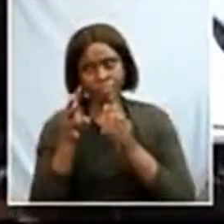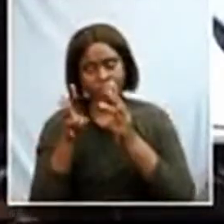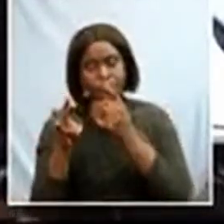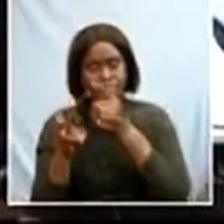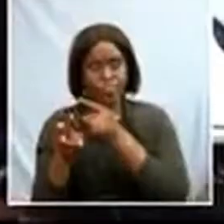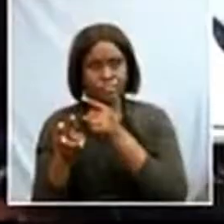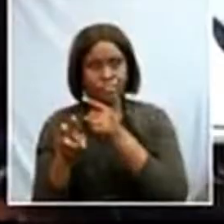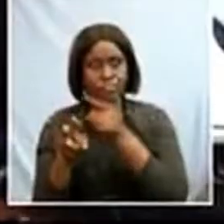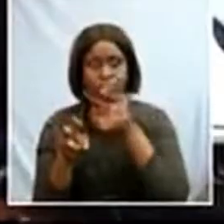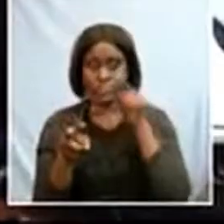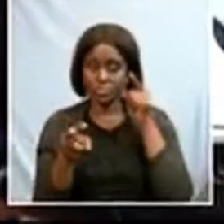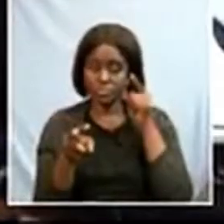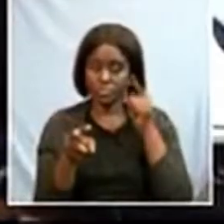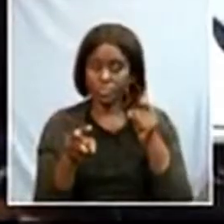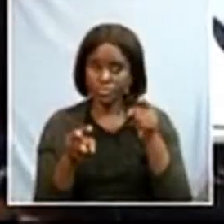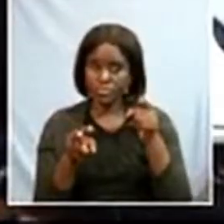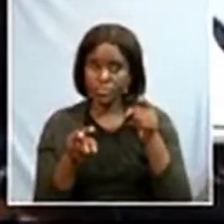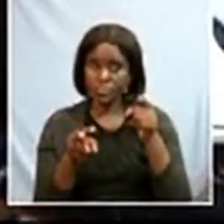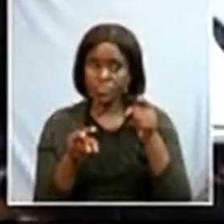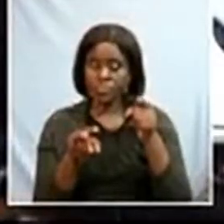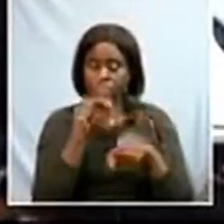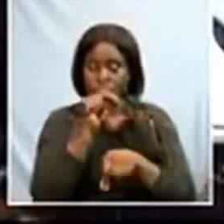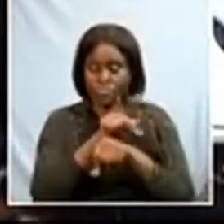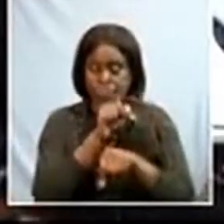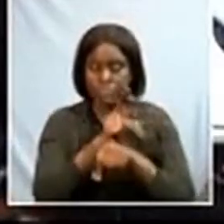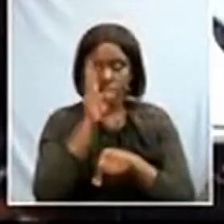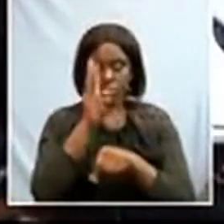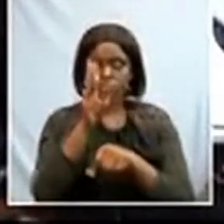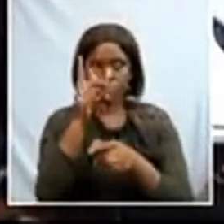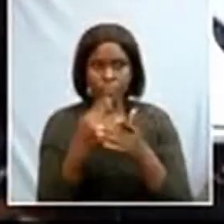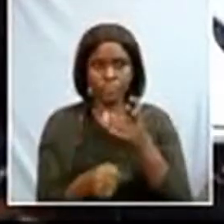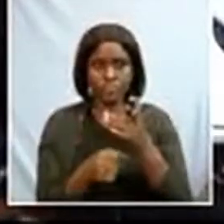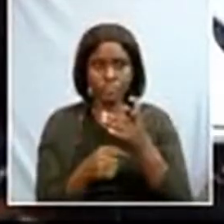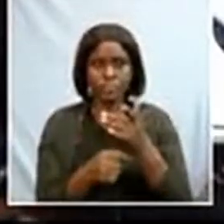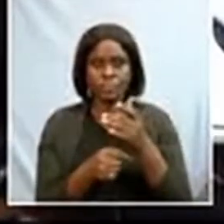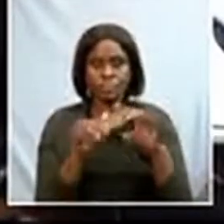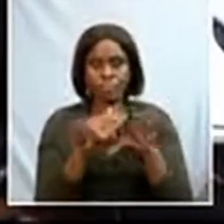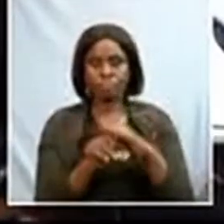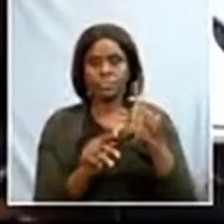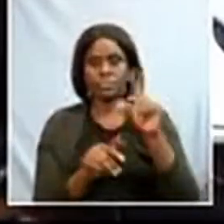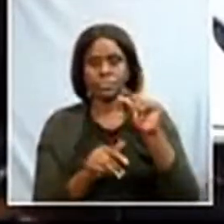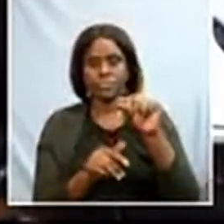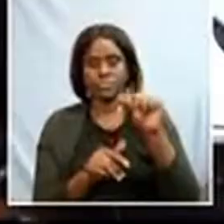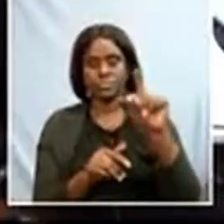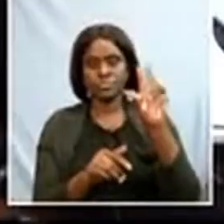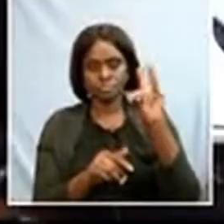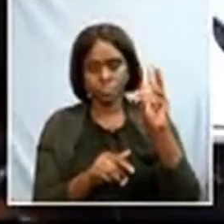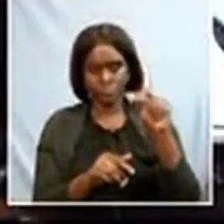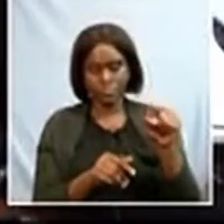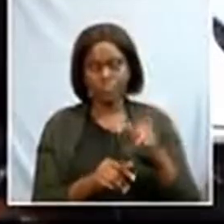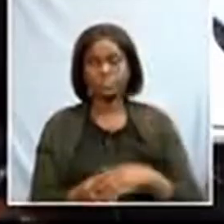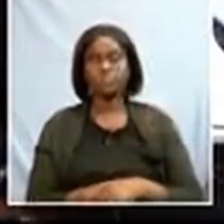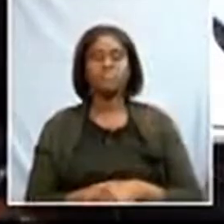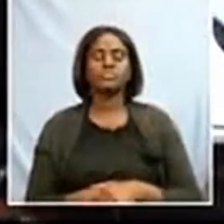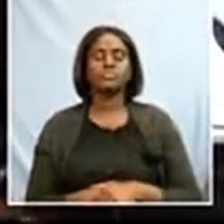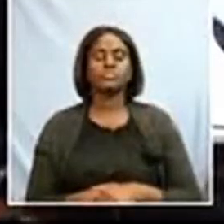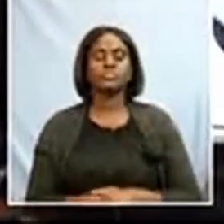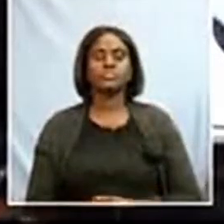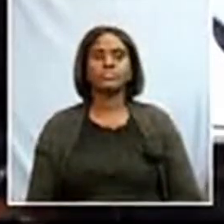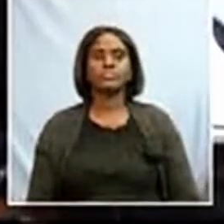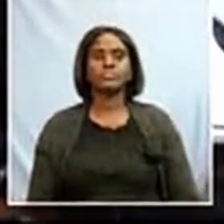yes, this project will go into 2026.